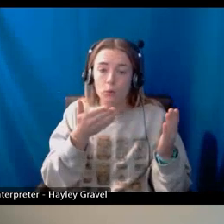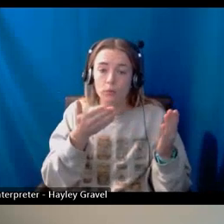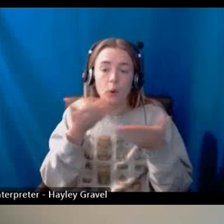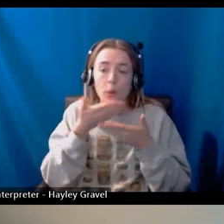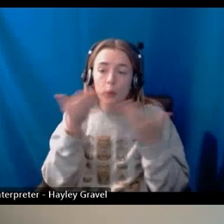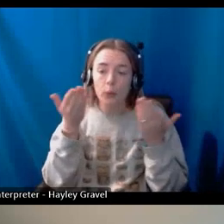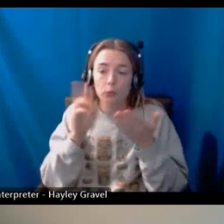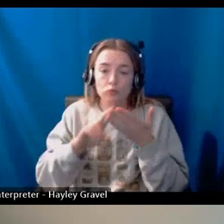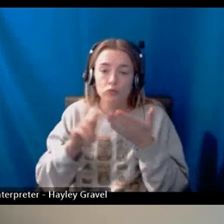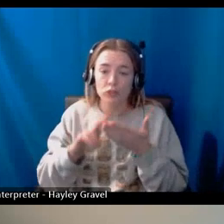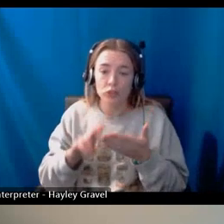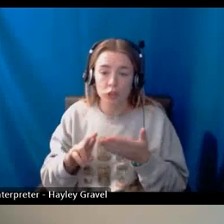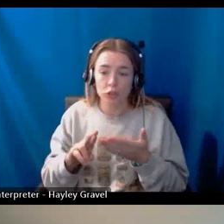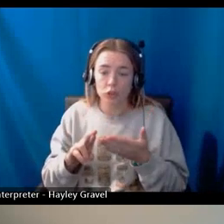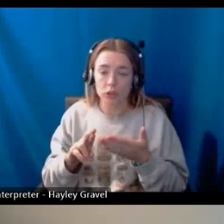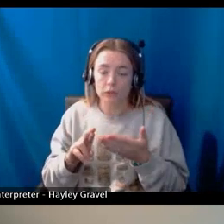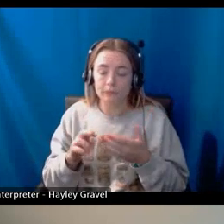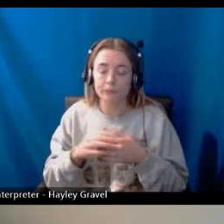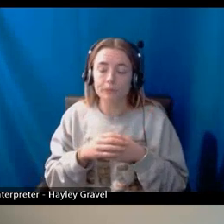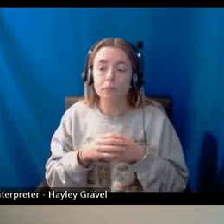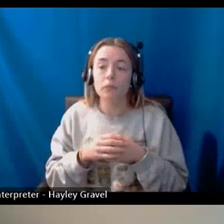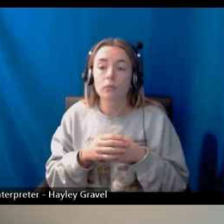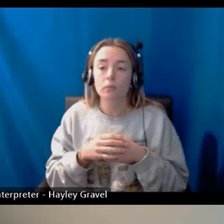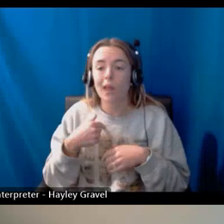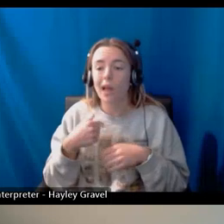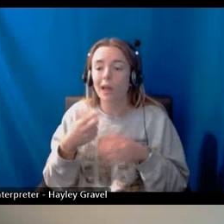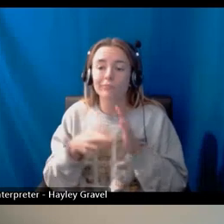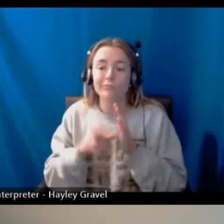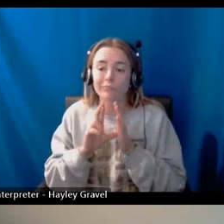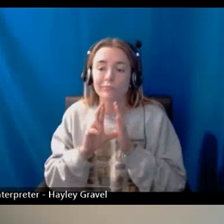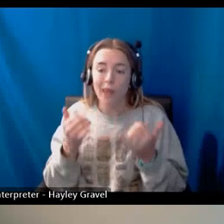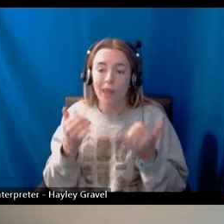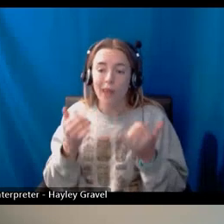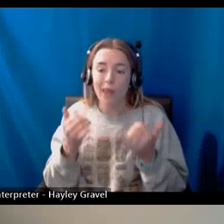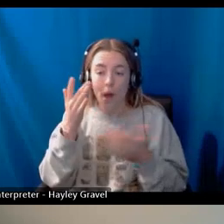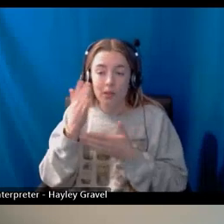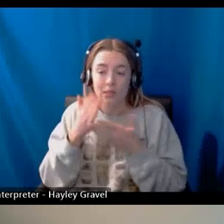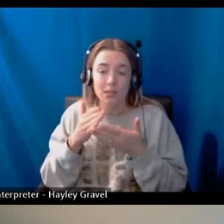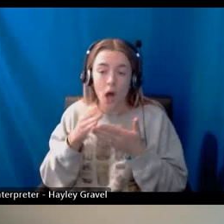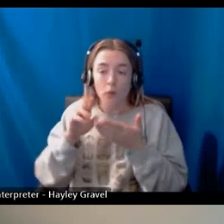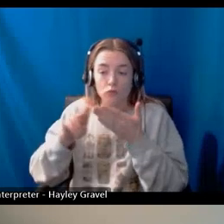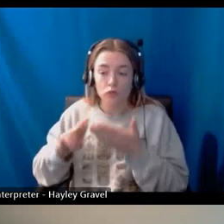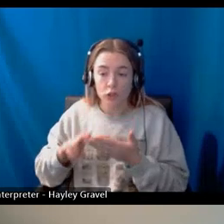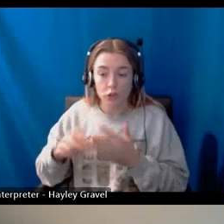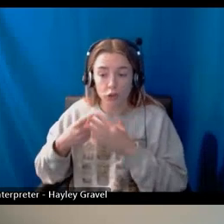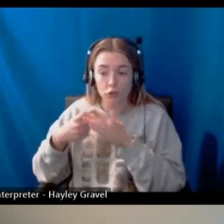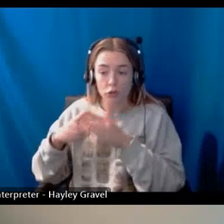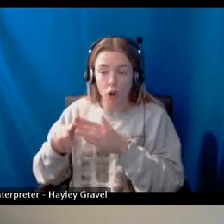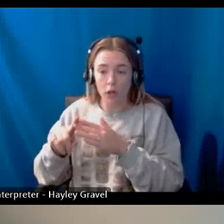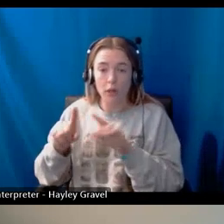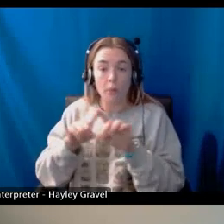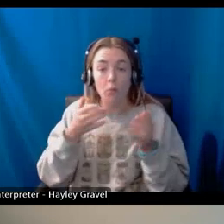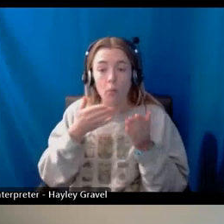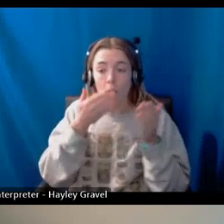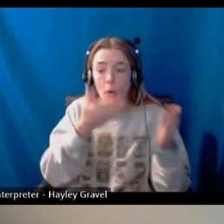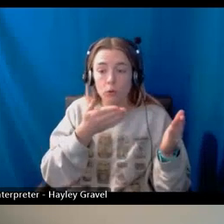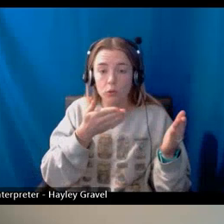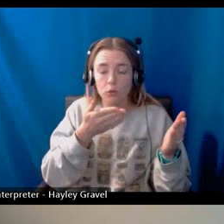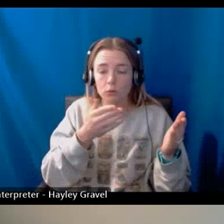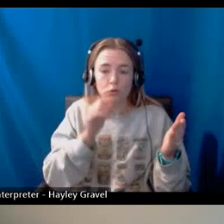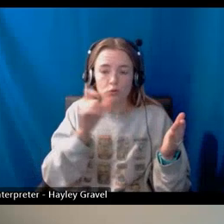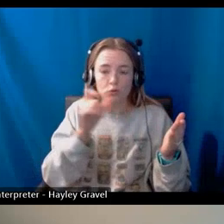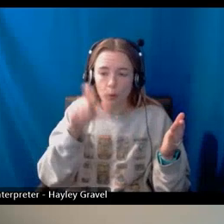I'm just going over this now because I know some of you have already started that researching process. Because remember what we did last on Tuesday? I asked you to